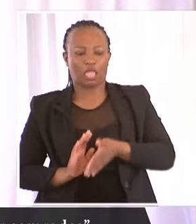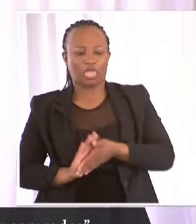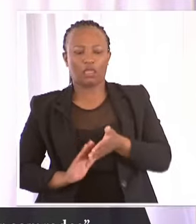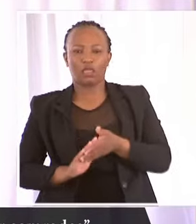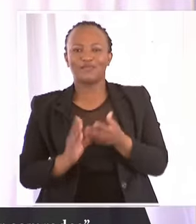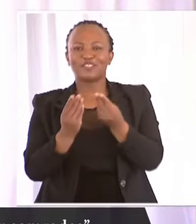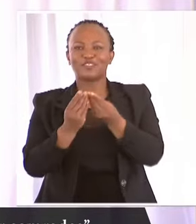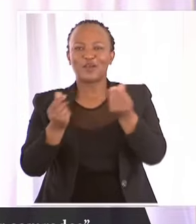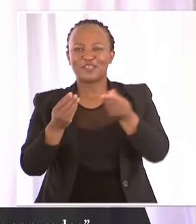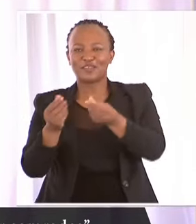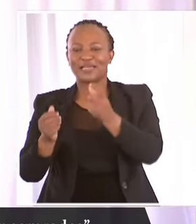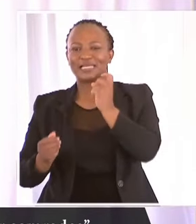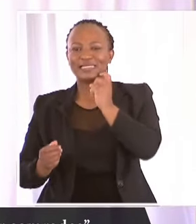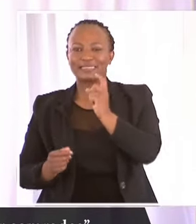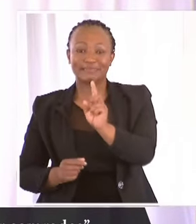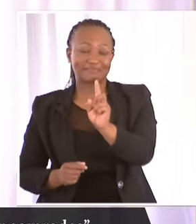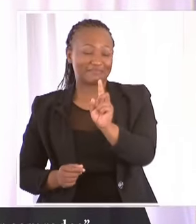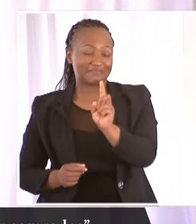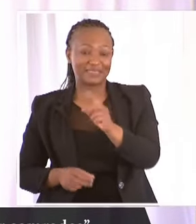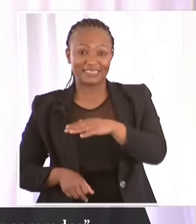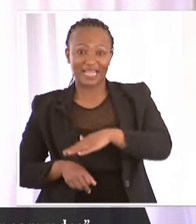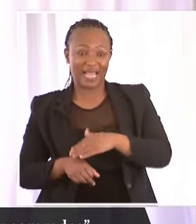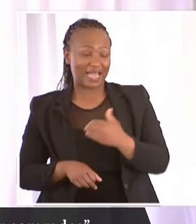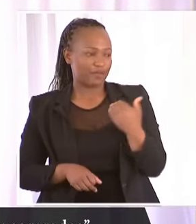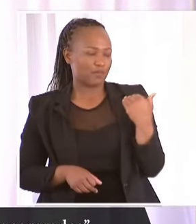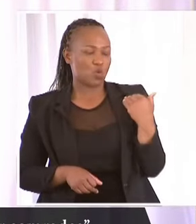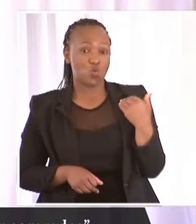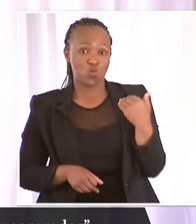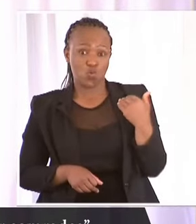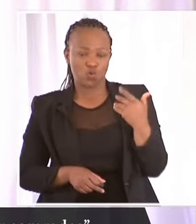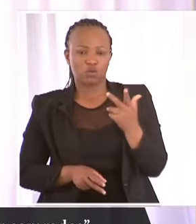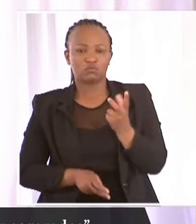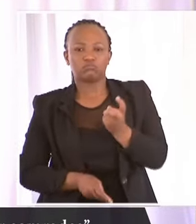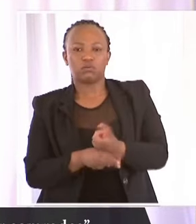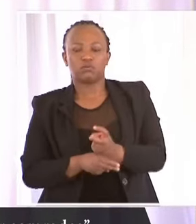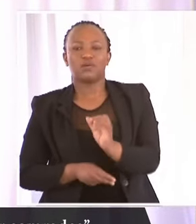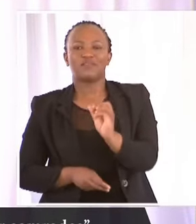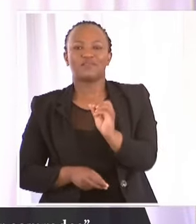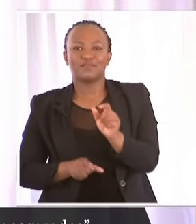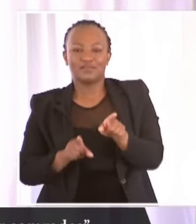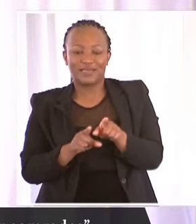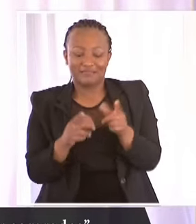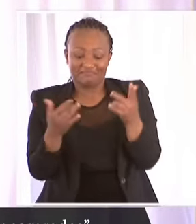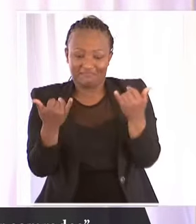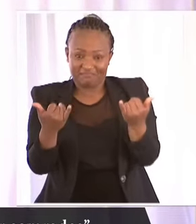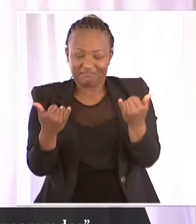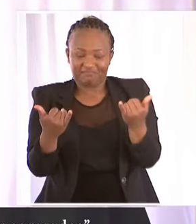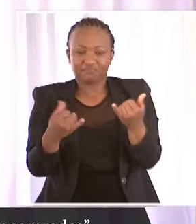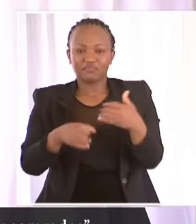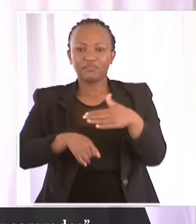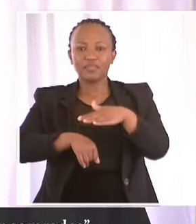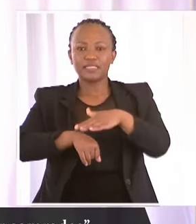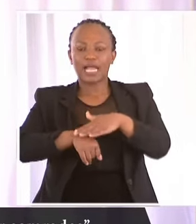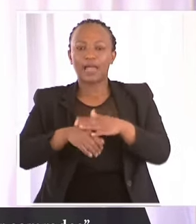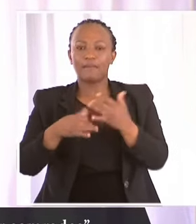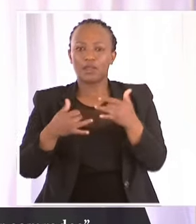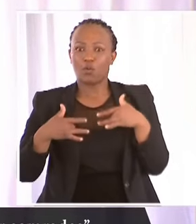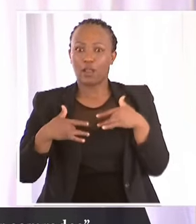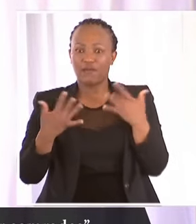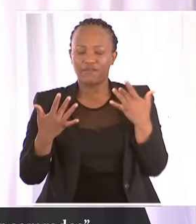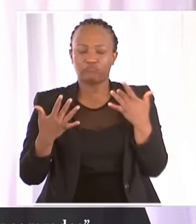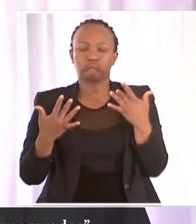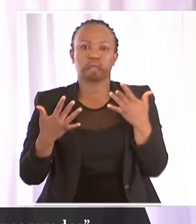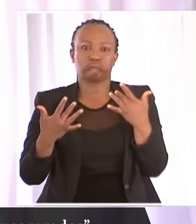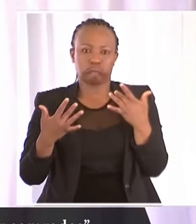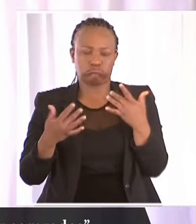solutions. Times were hard. And they are today. The times that we live in are